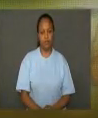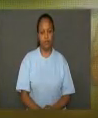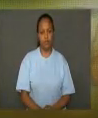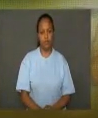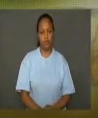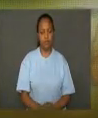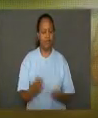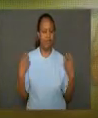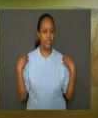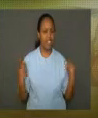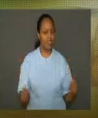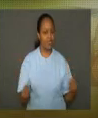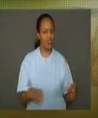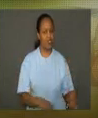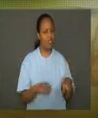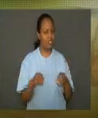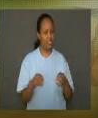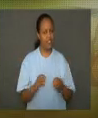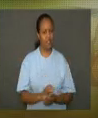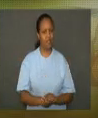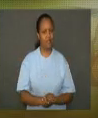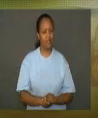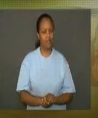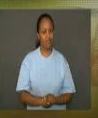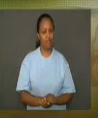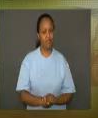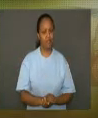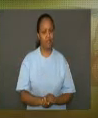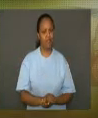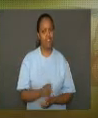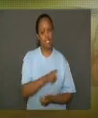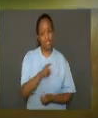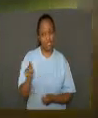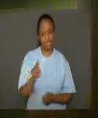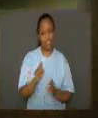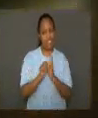Hello, students. I wonder what examples you thought of.